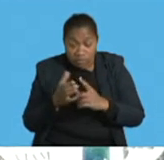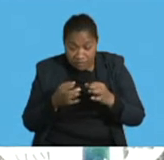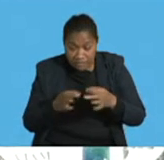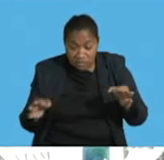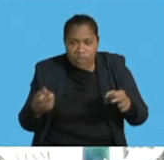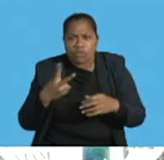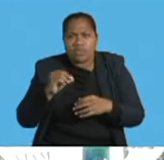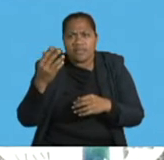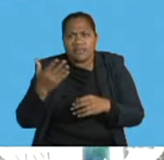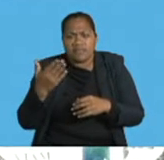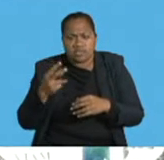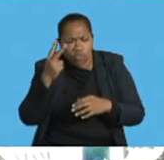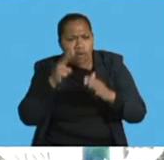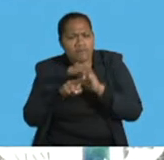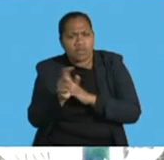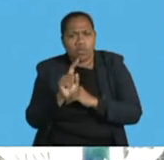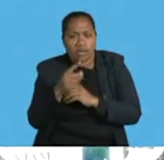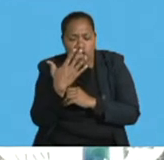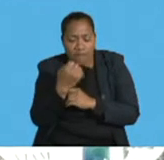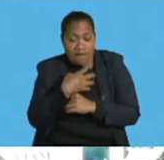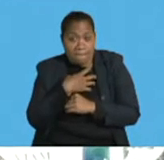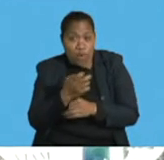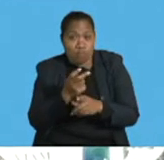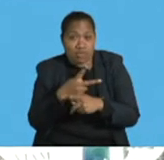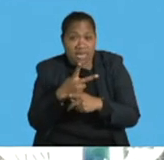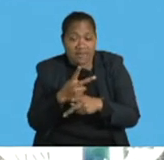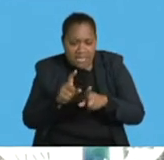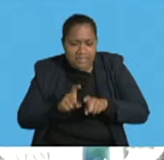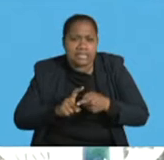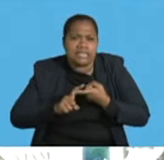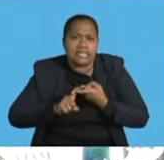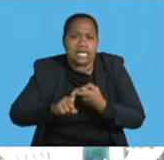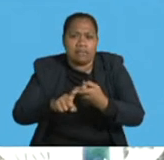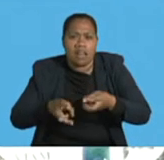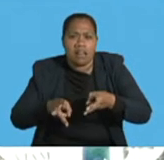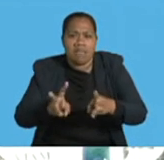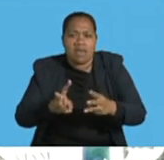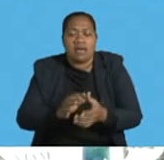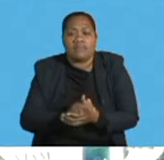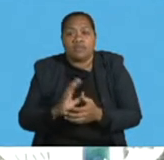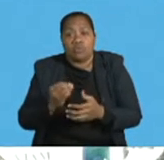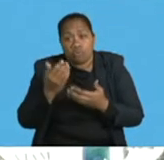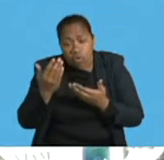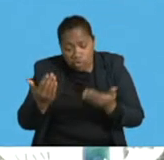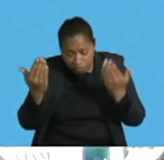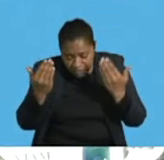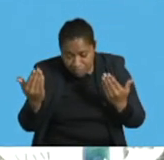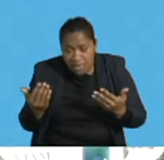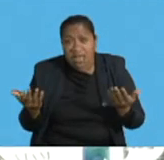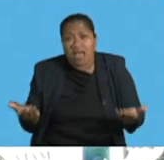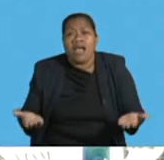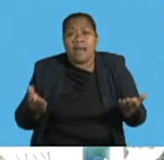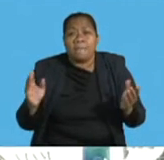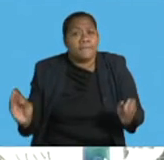to drive aquaculture in a more productive and sustainable manner. Honourable Speaker, unfortunately, as no one